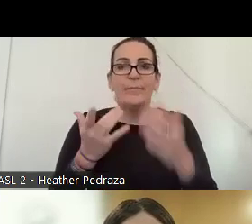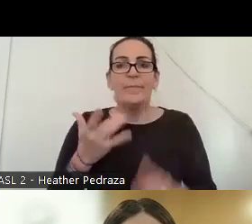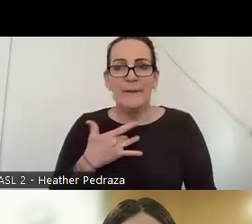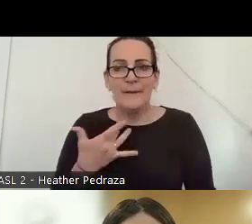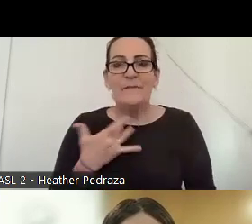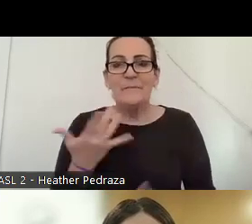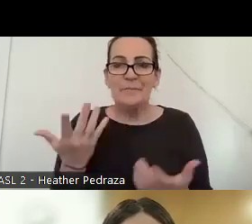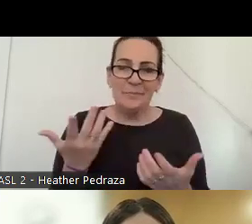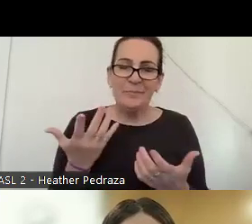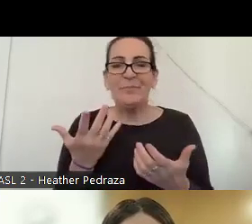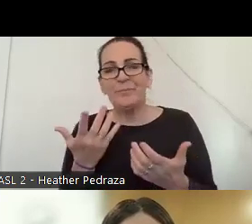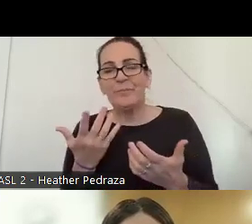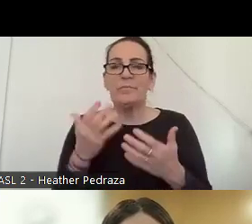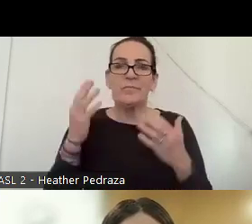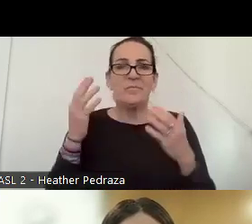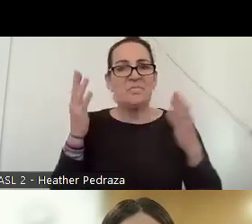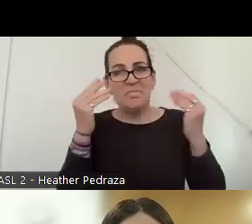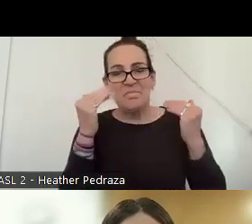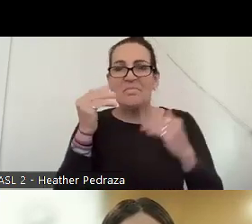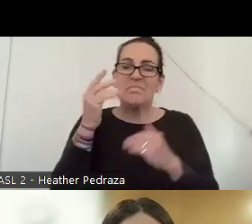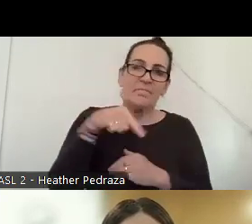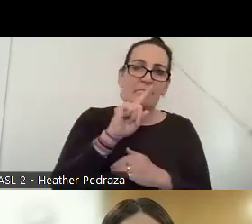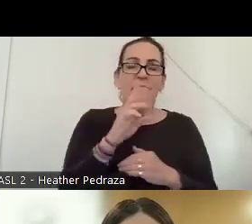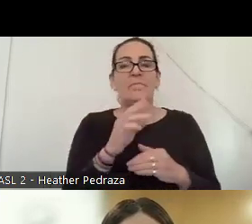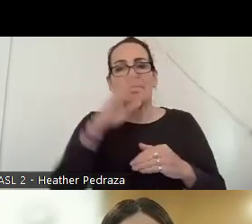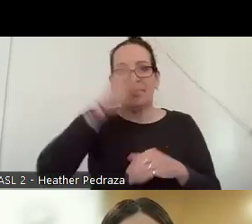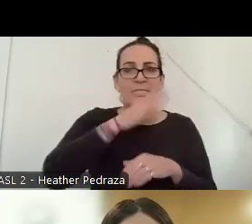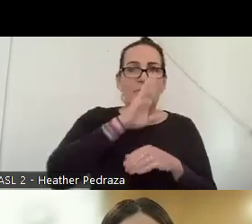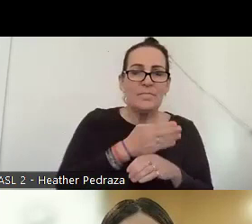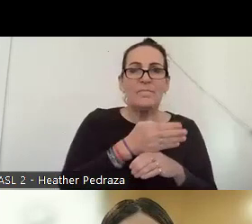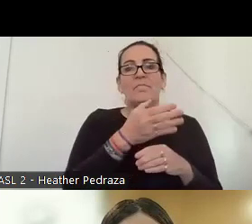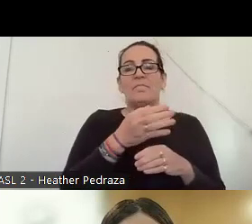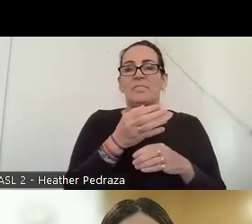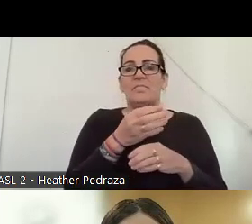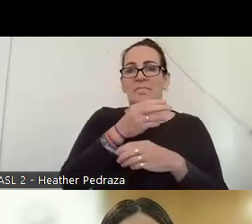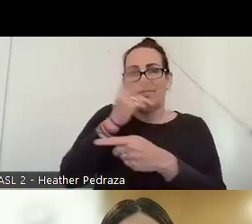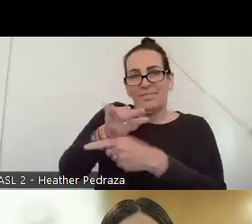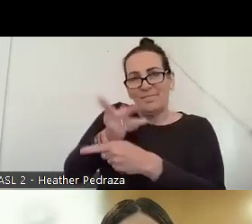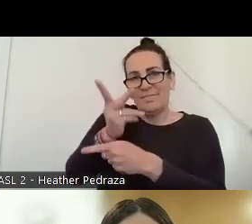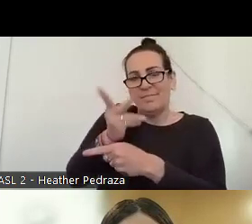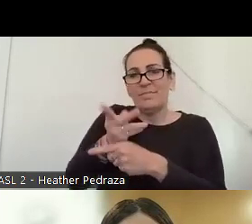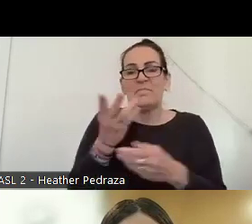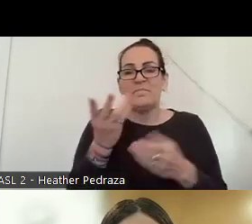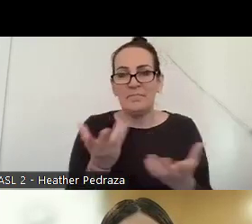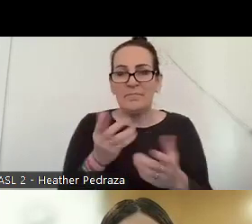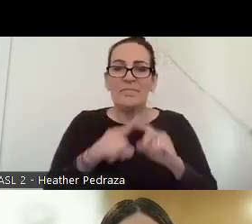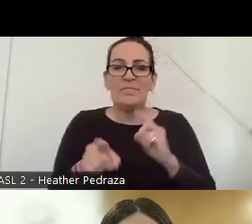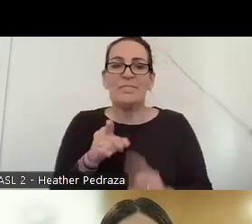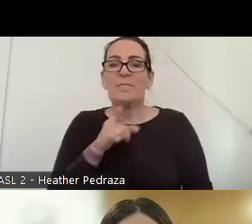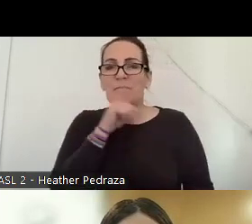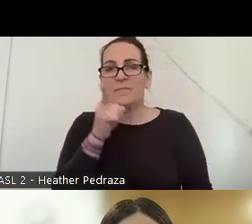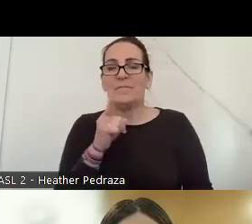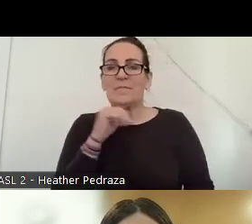of caregivers, sons and daughters or grandkids helping the patient, but it's just really not the